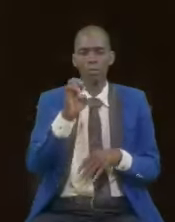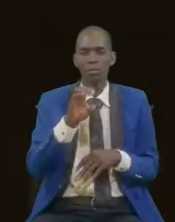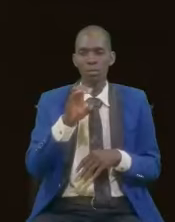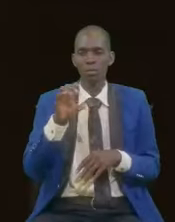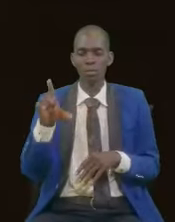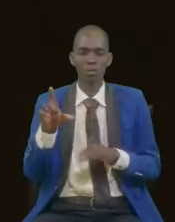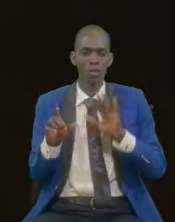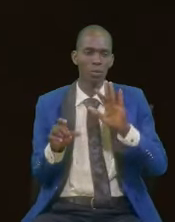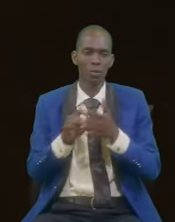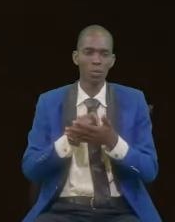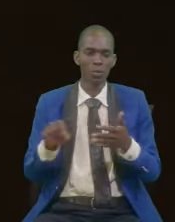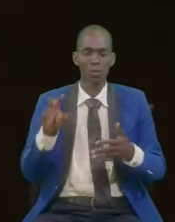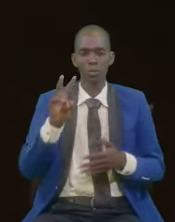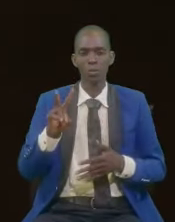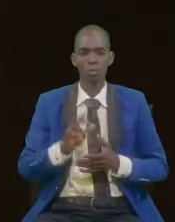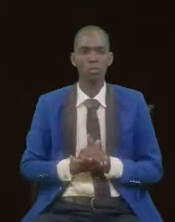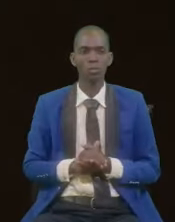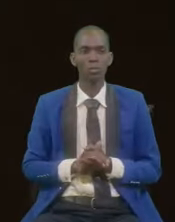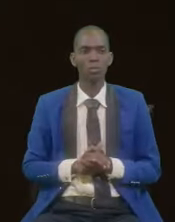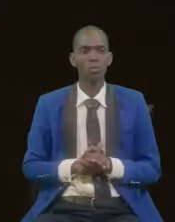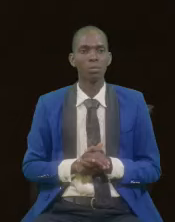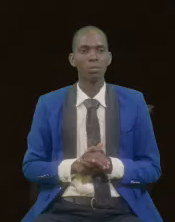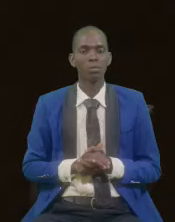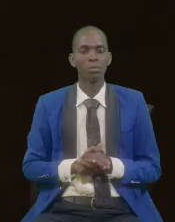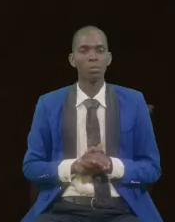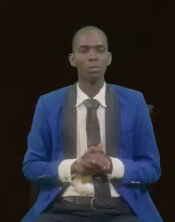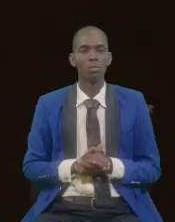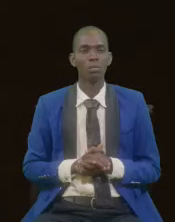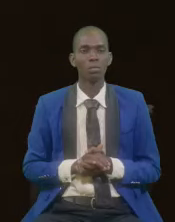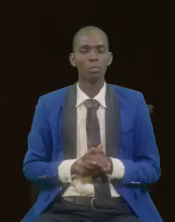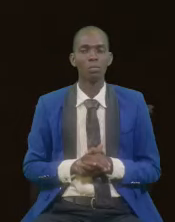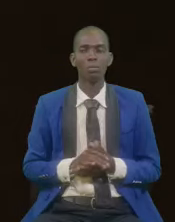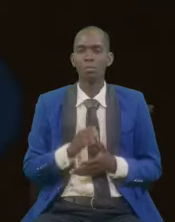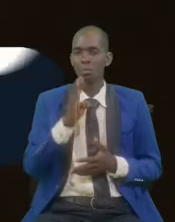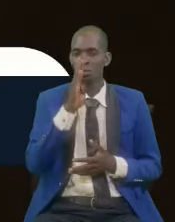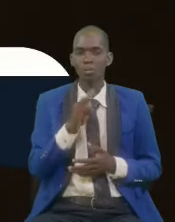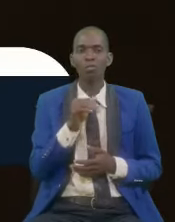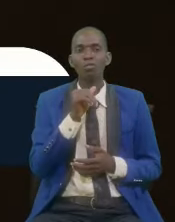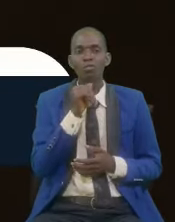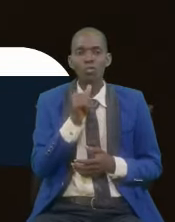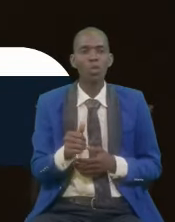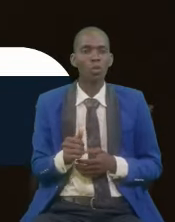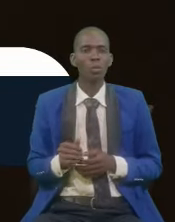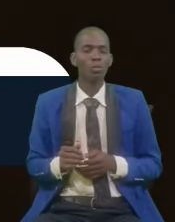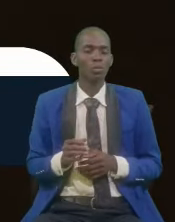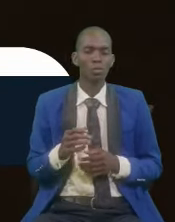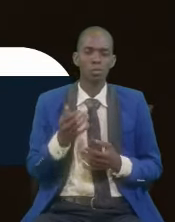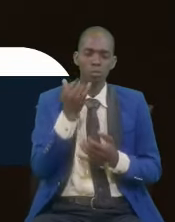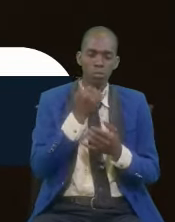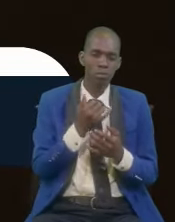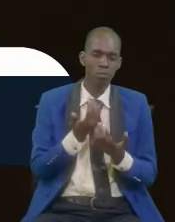2. Ecclesiastes 5:2. Be not rash with